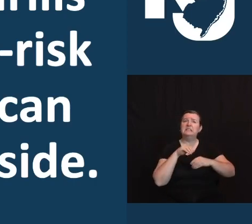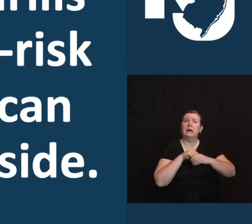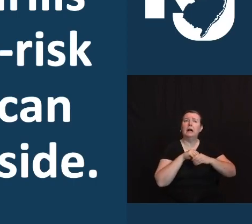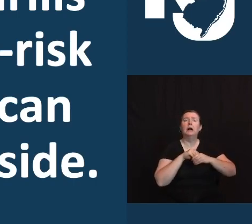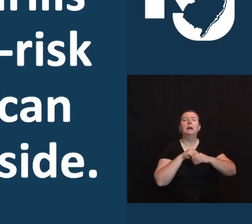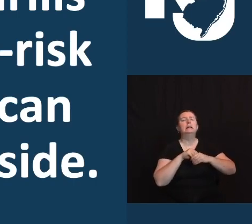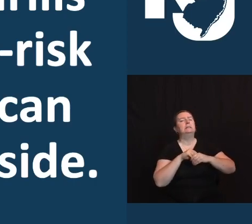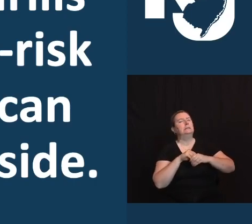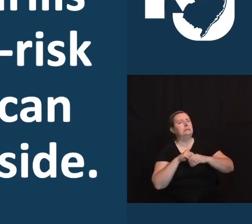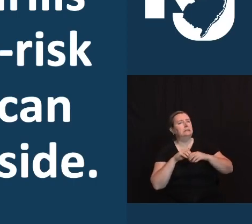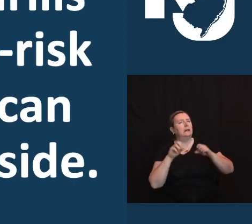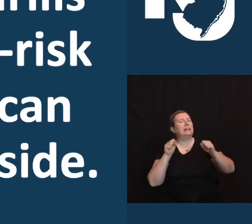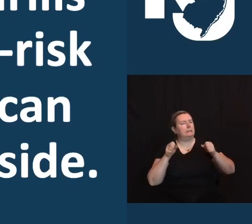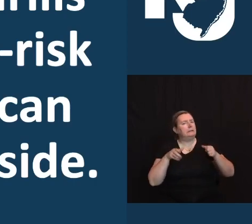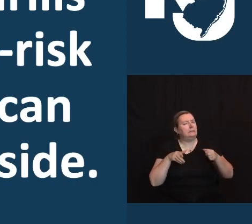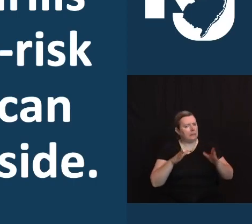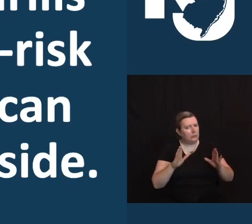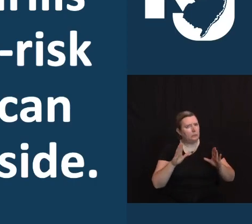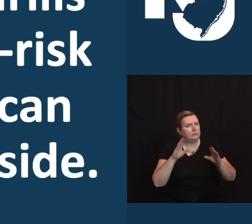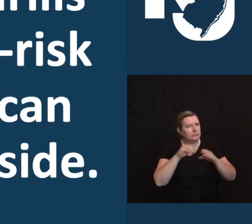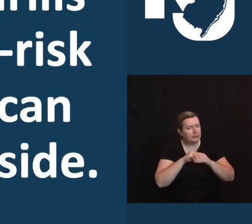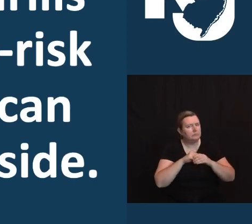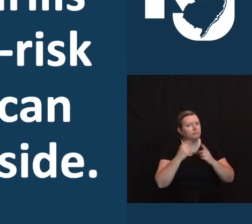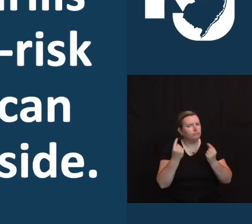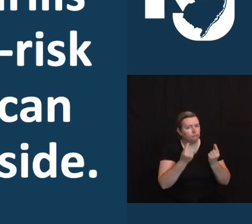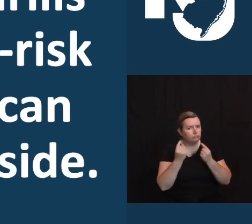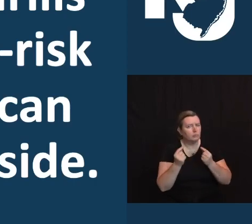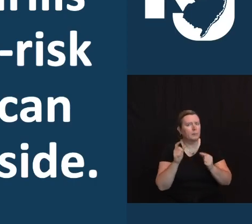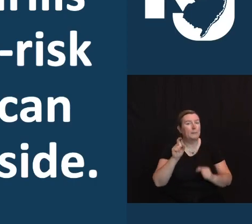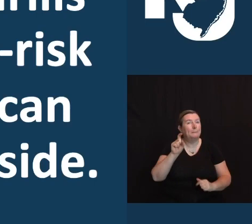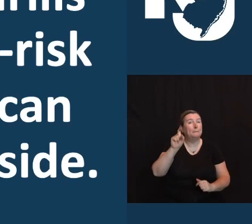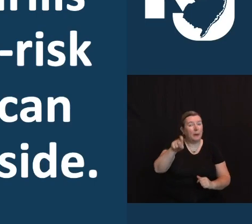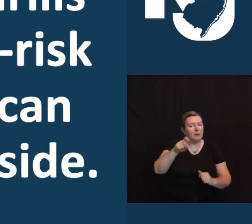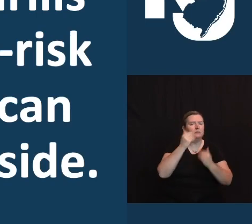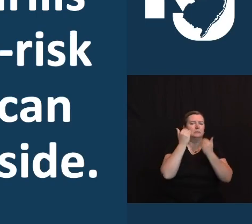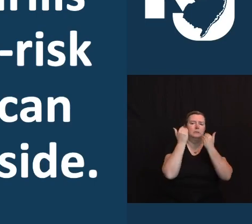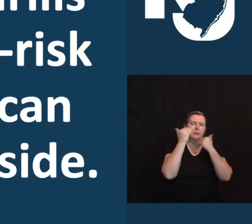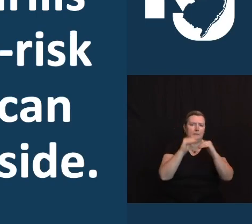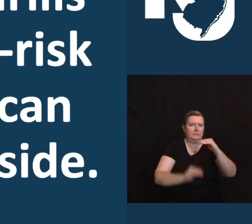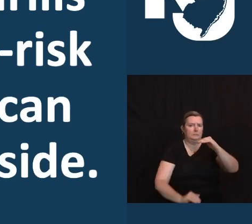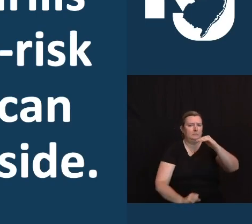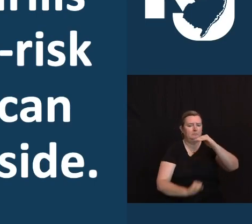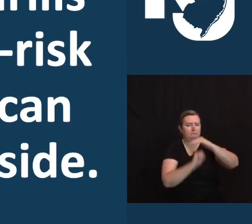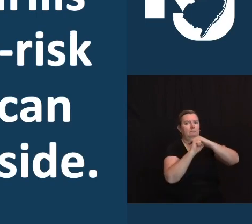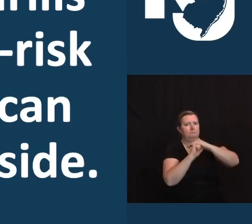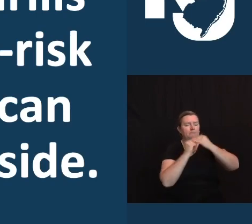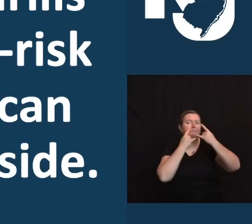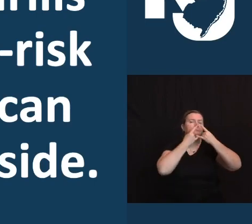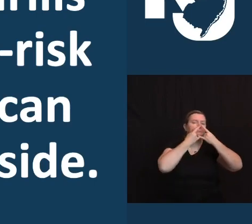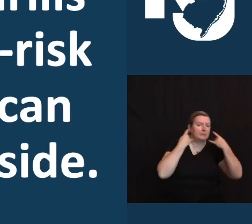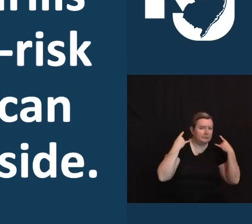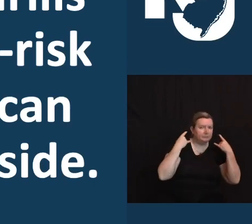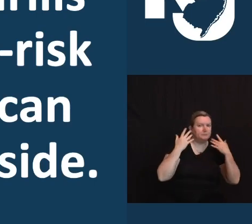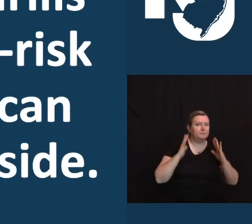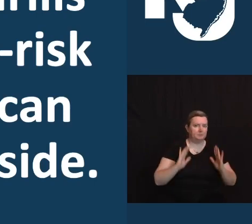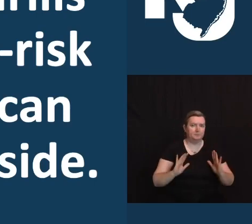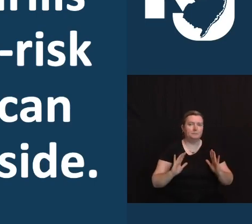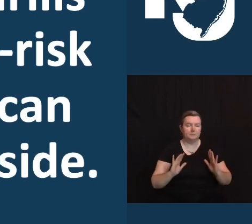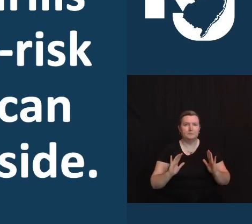resume with limited capacities. But in the instance of contact-related activities, they must be